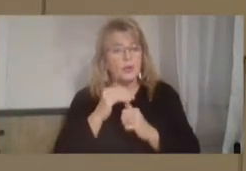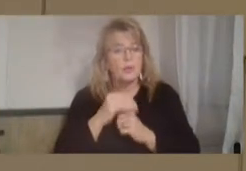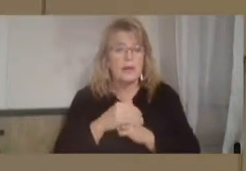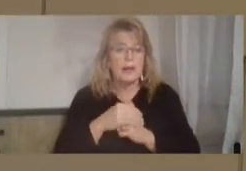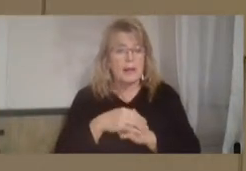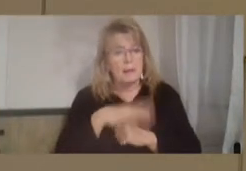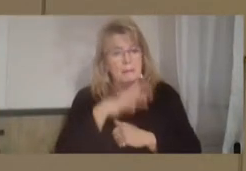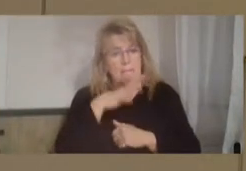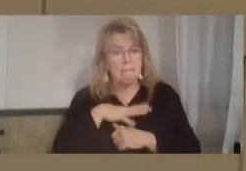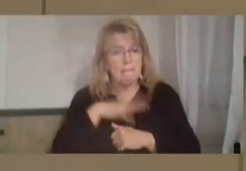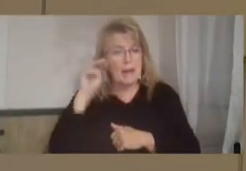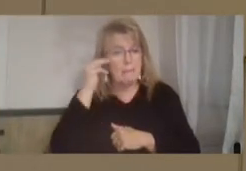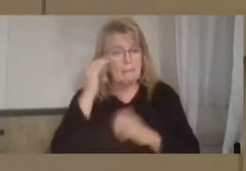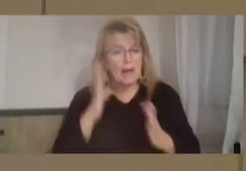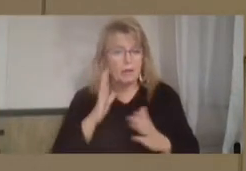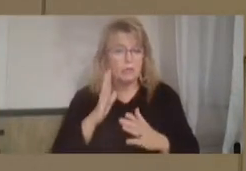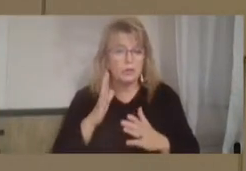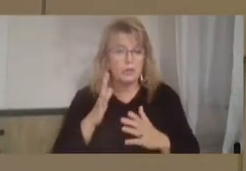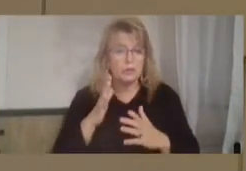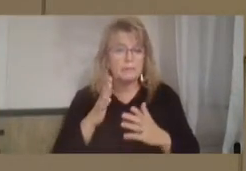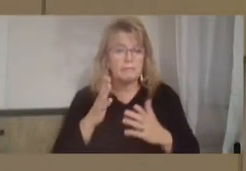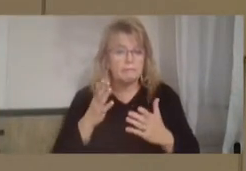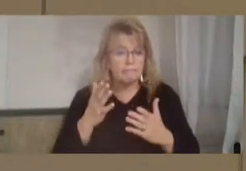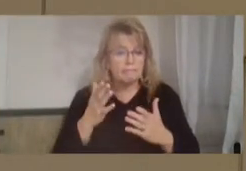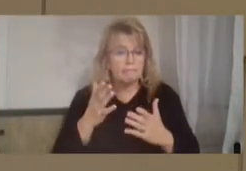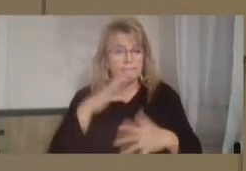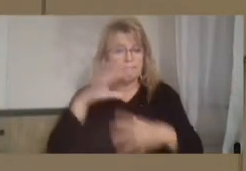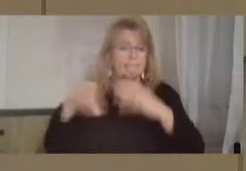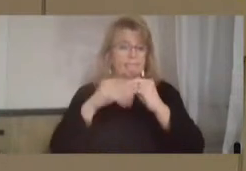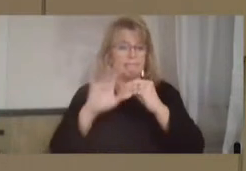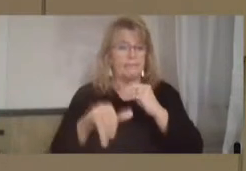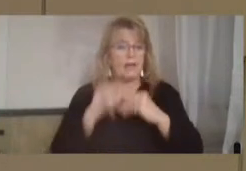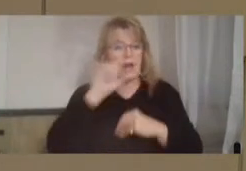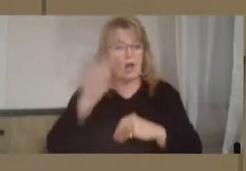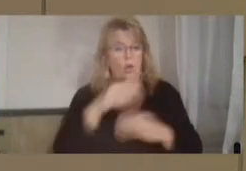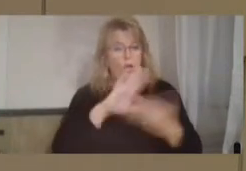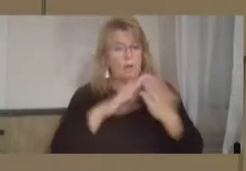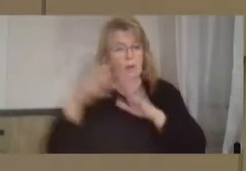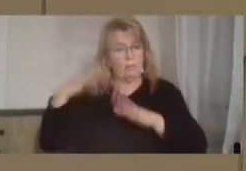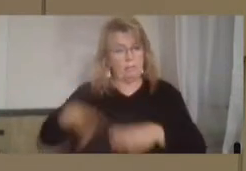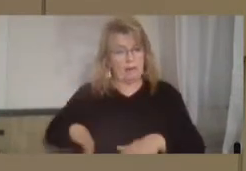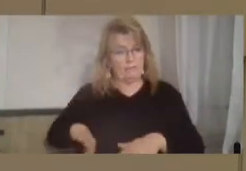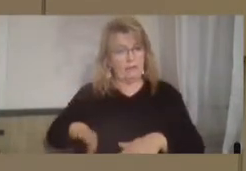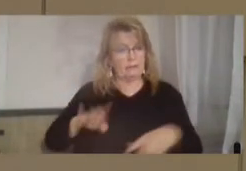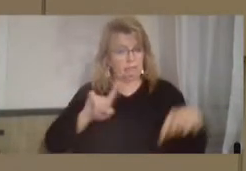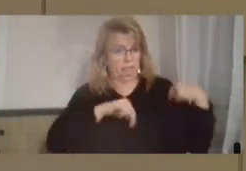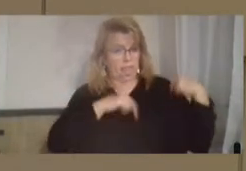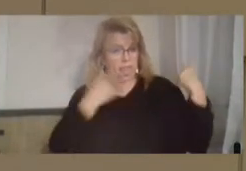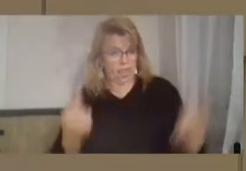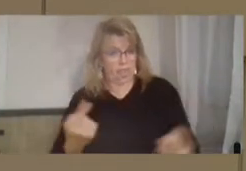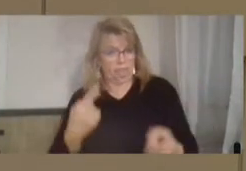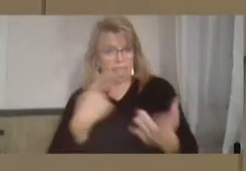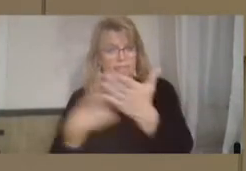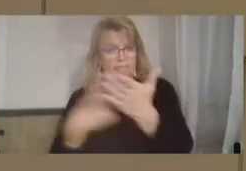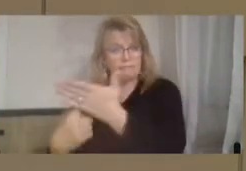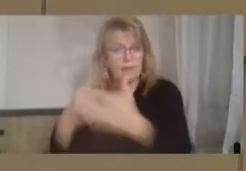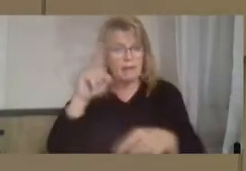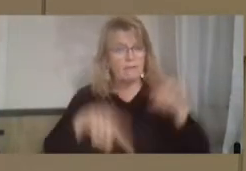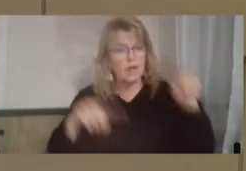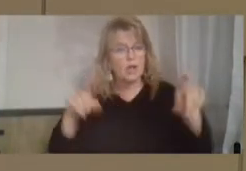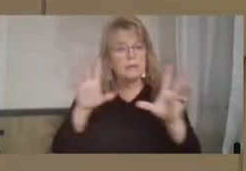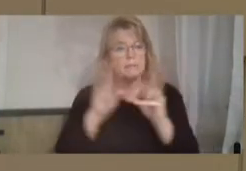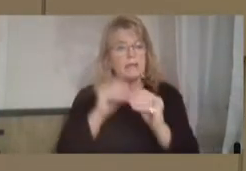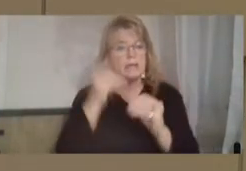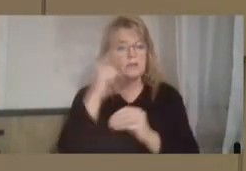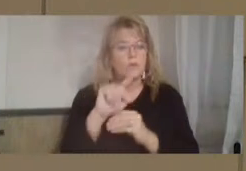just extend that and say not only the community benefits that we've discussed at various meetings for the